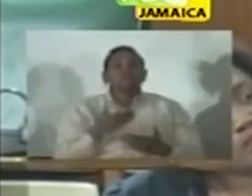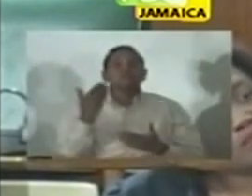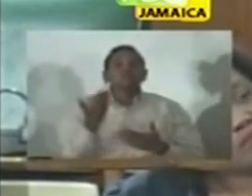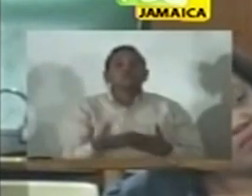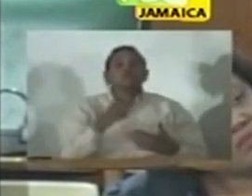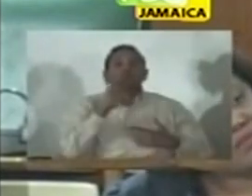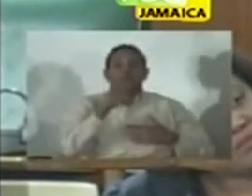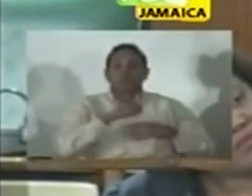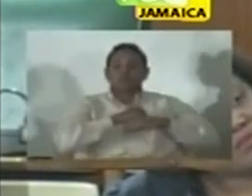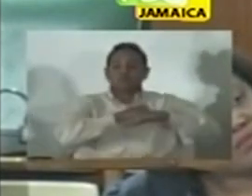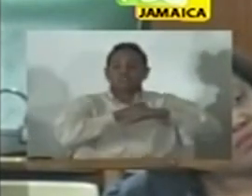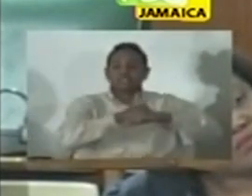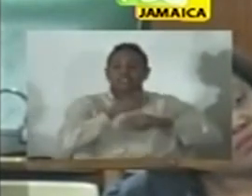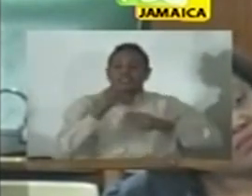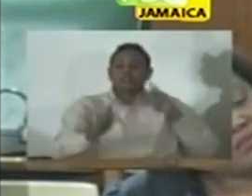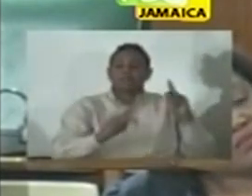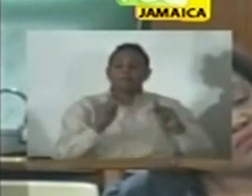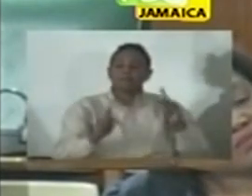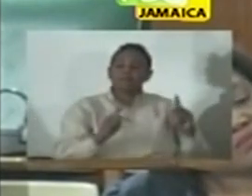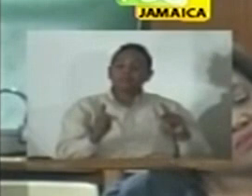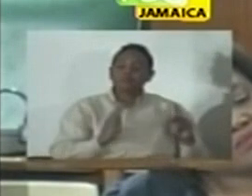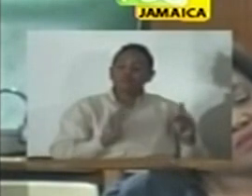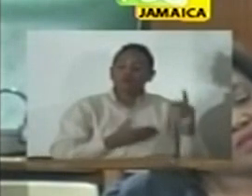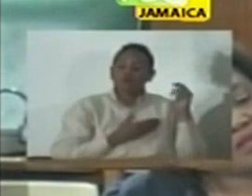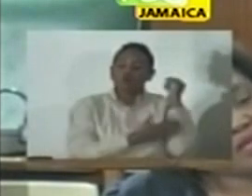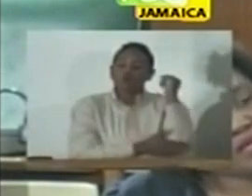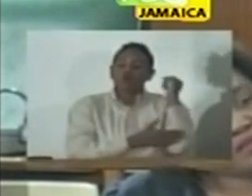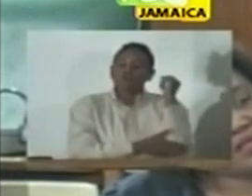will protect the people of our country.